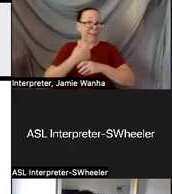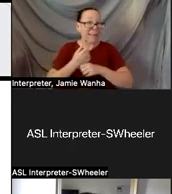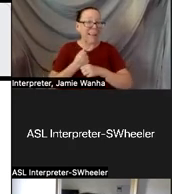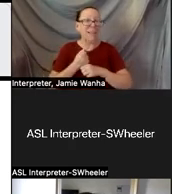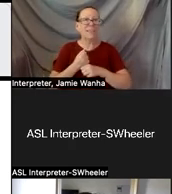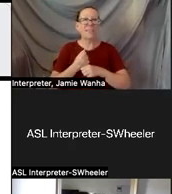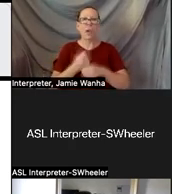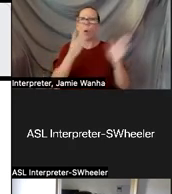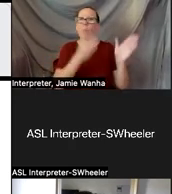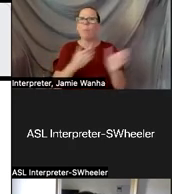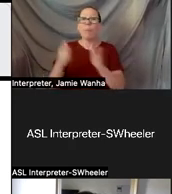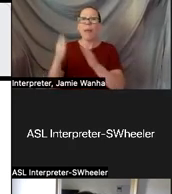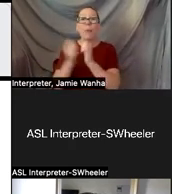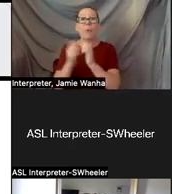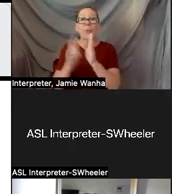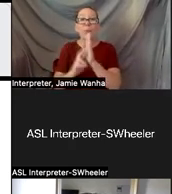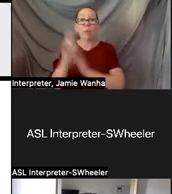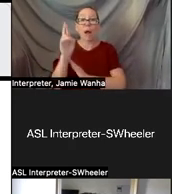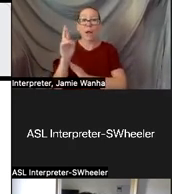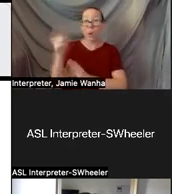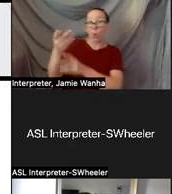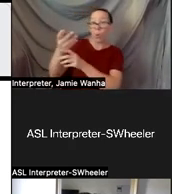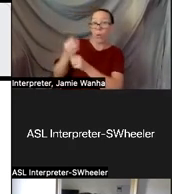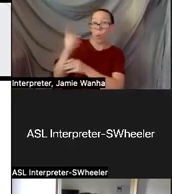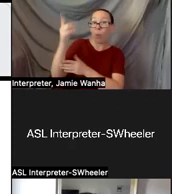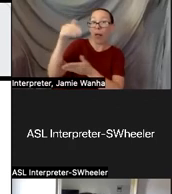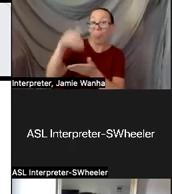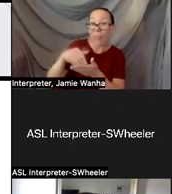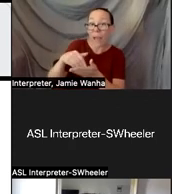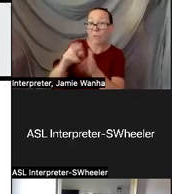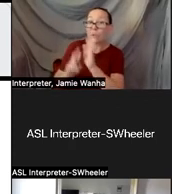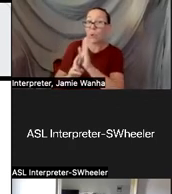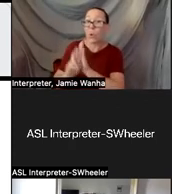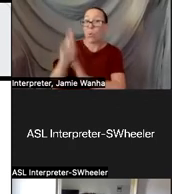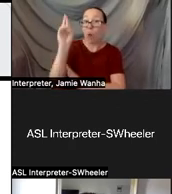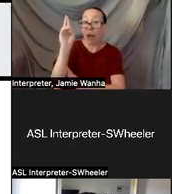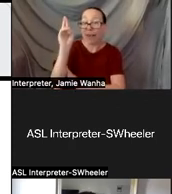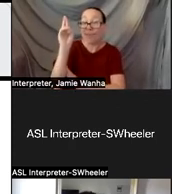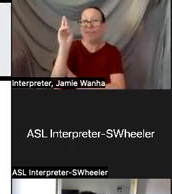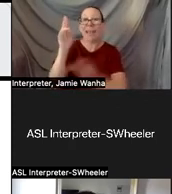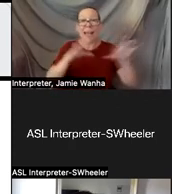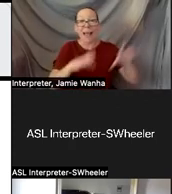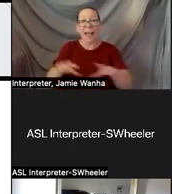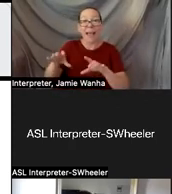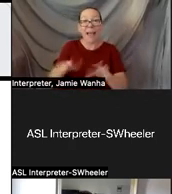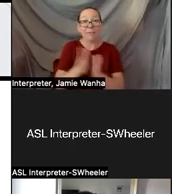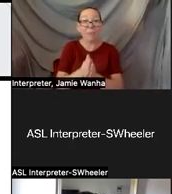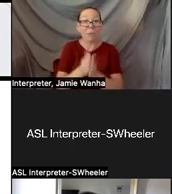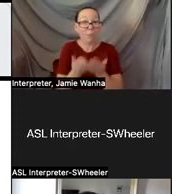Prepare with Rocket. We won 1,000 of the Rocket's earthquake safety activity books, and this was to